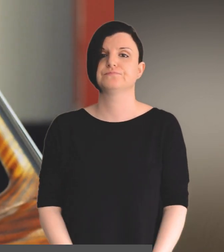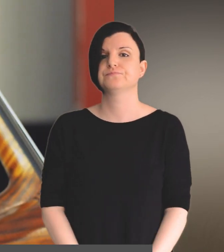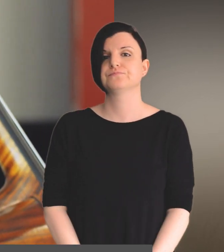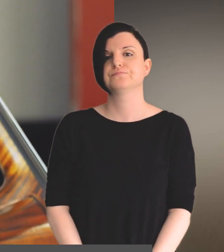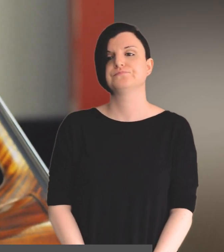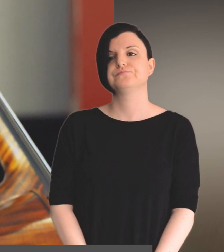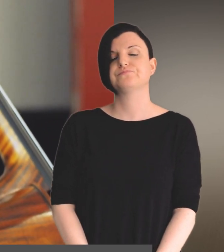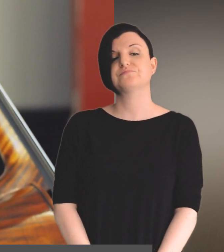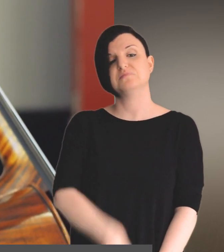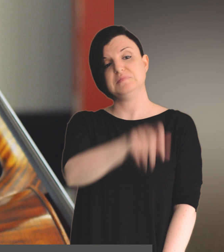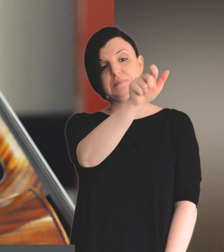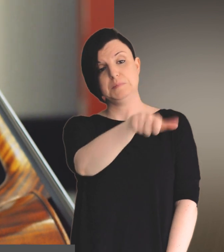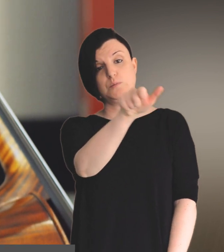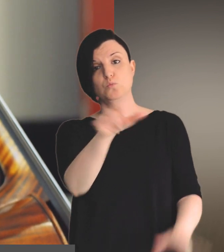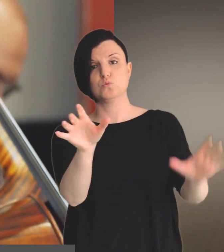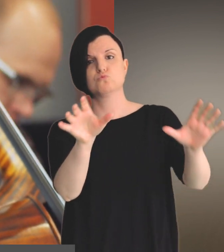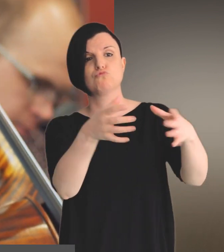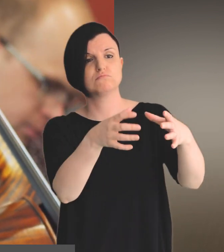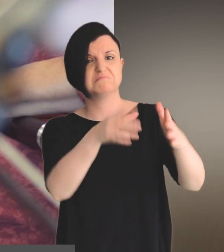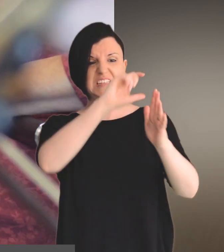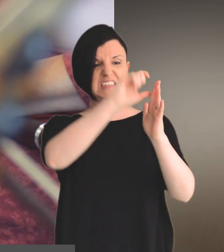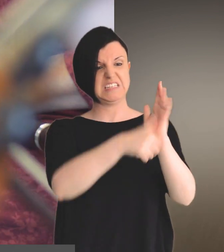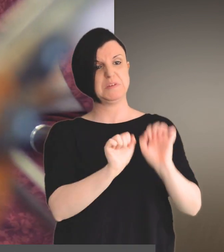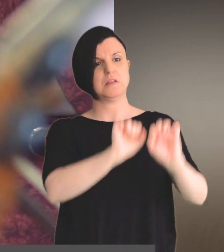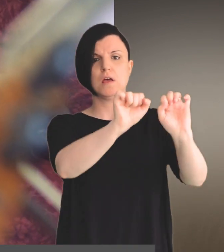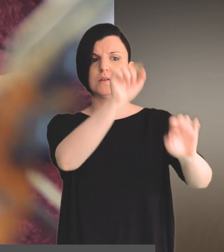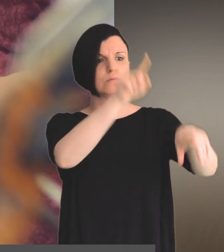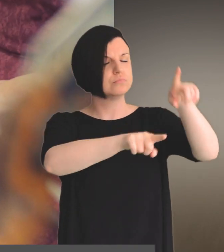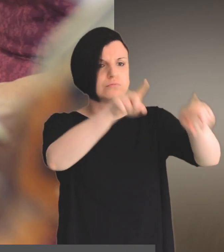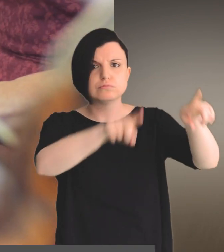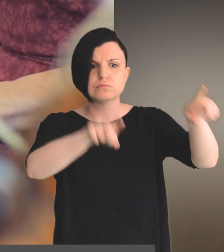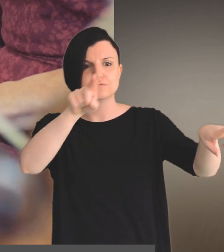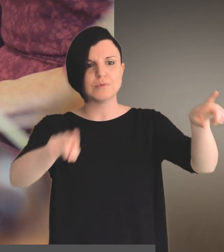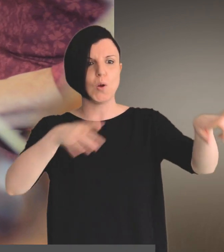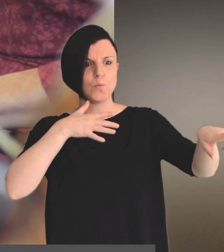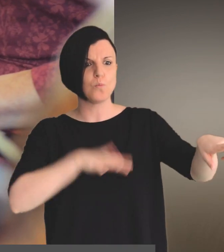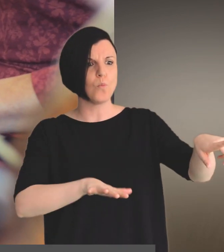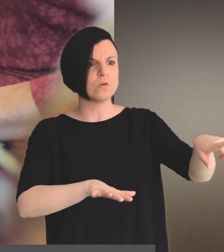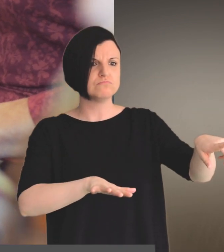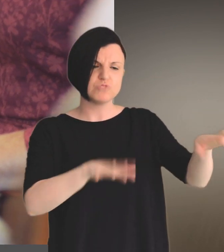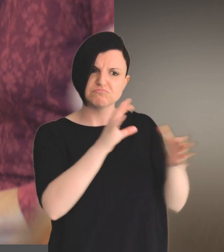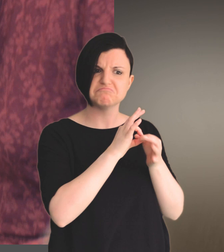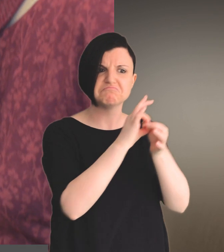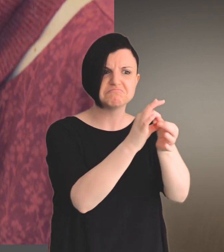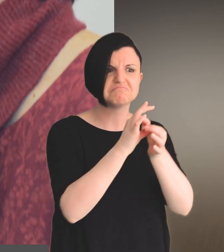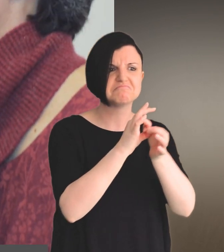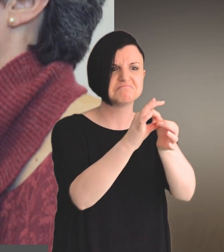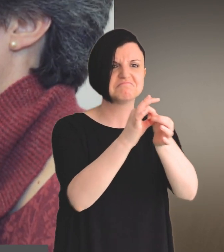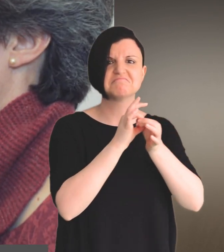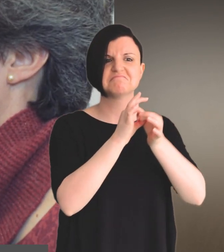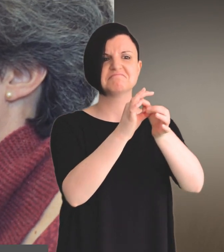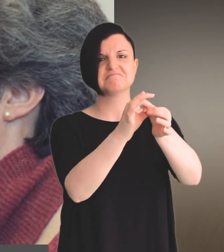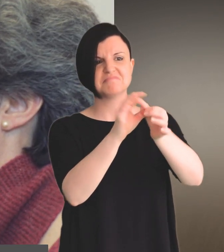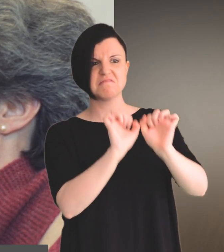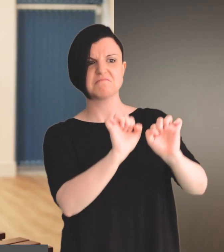how easy it's been, really. There are different types of people with different kinds of disabilities, and it definitely challenges me to learn